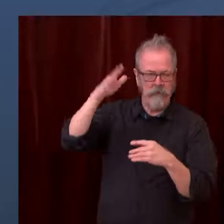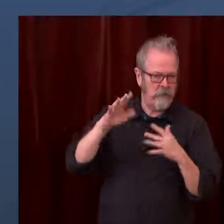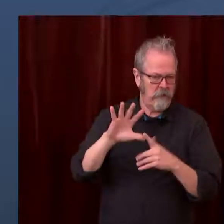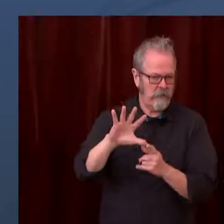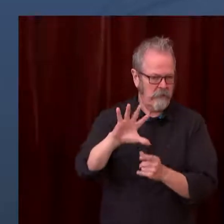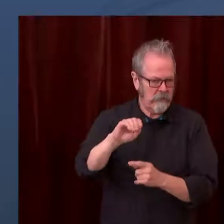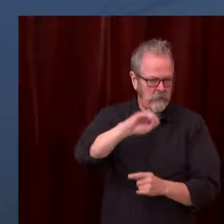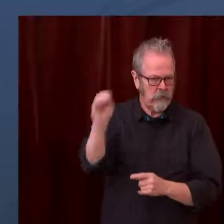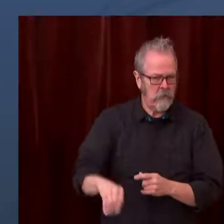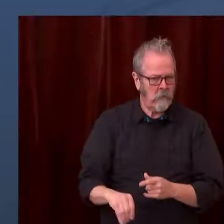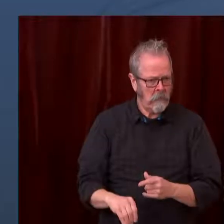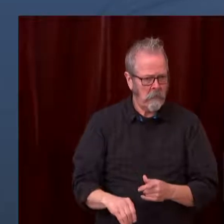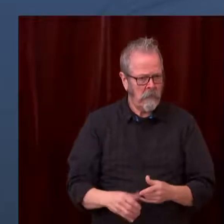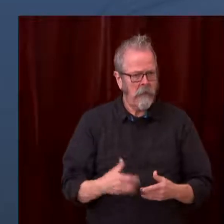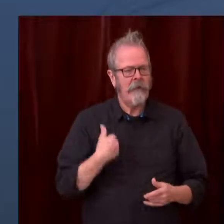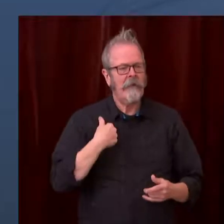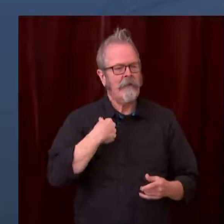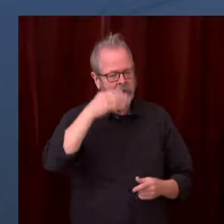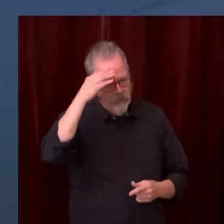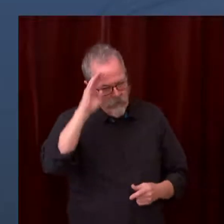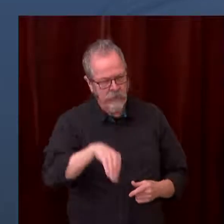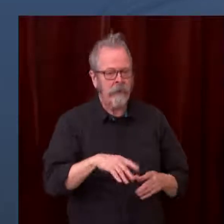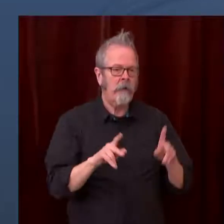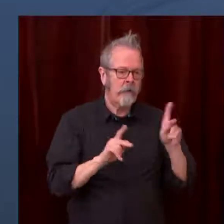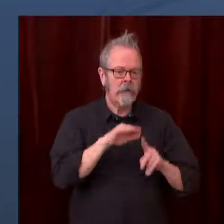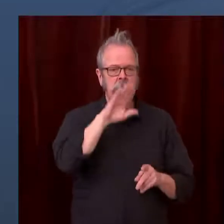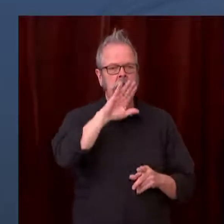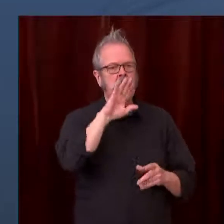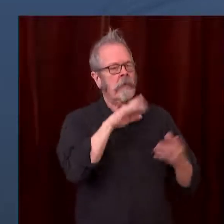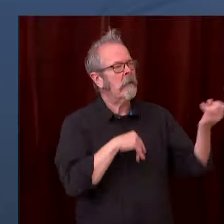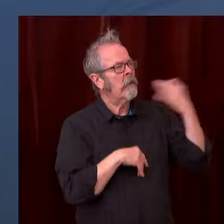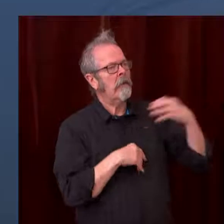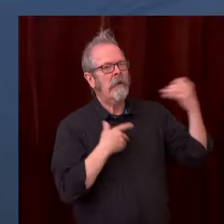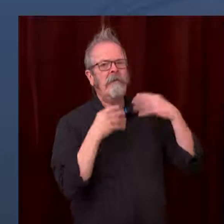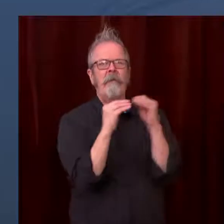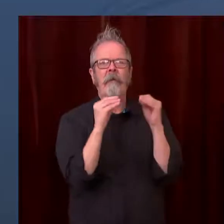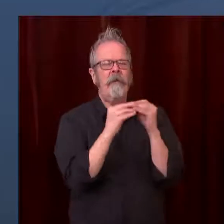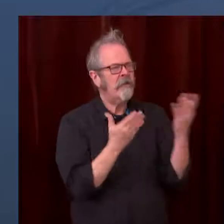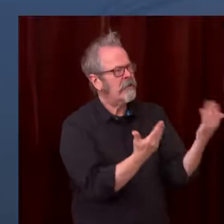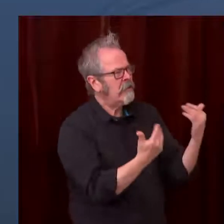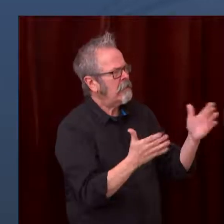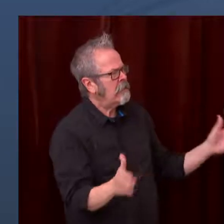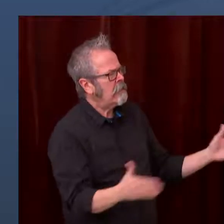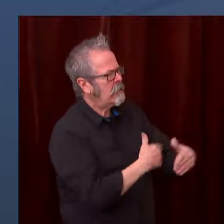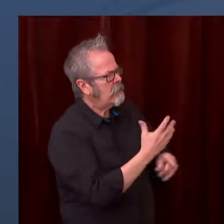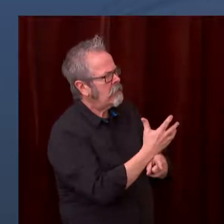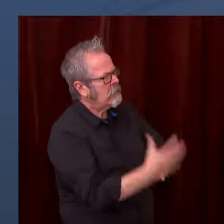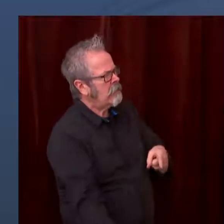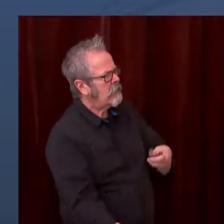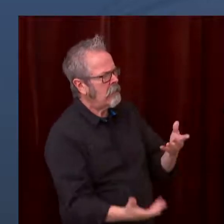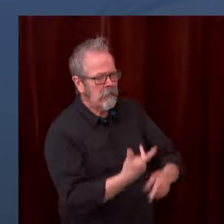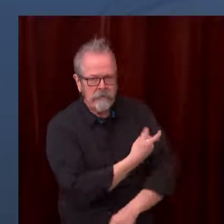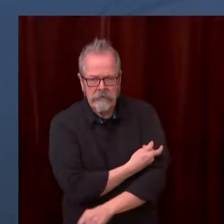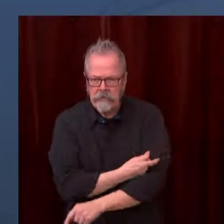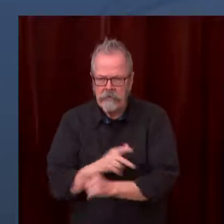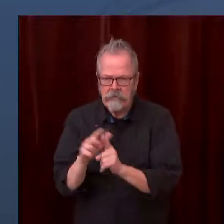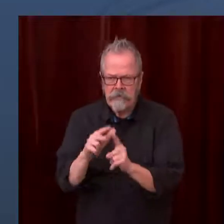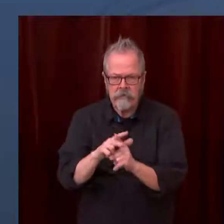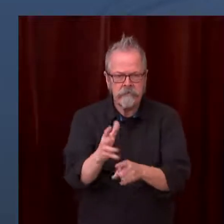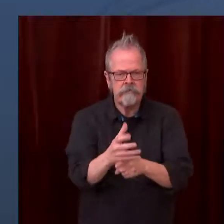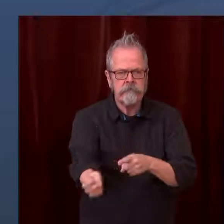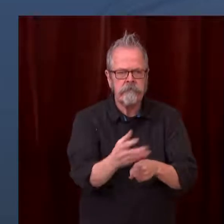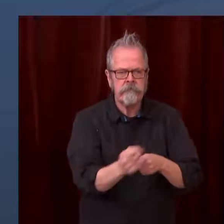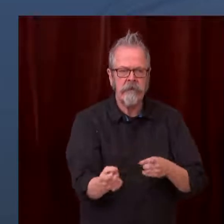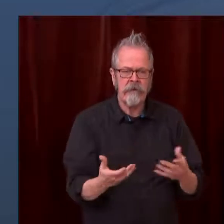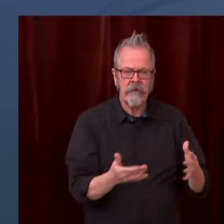more soon. And I'm very excited that Johnson & Johnson gives us a third safe alternative. I'm very proud to